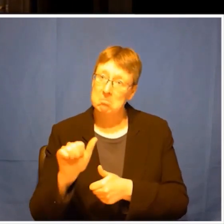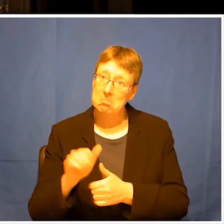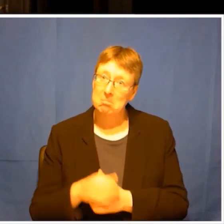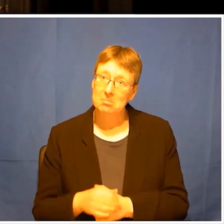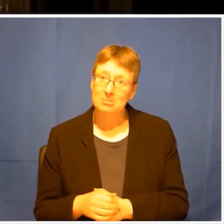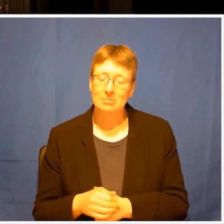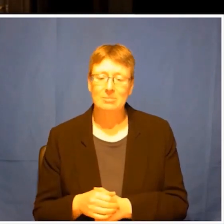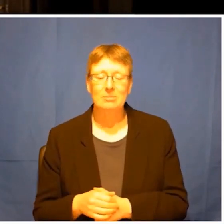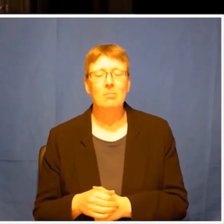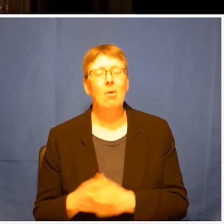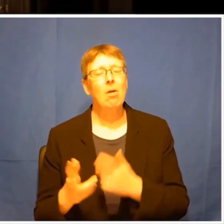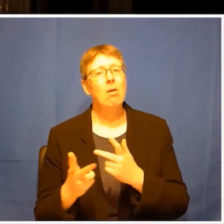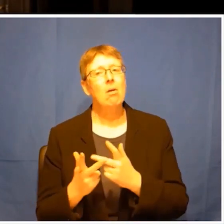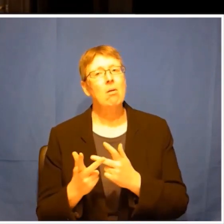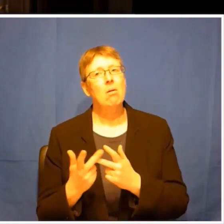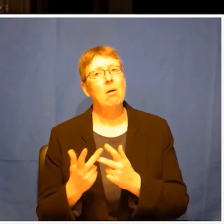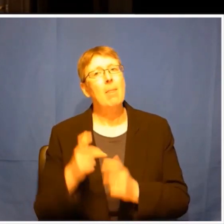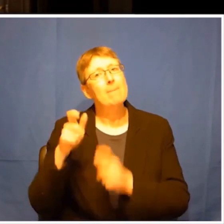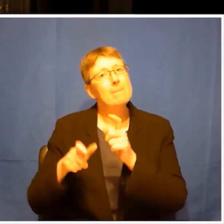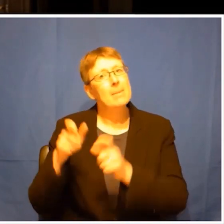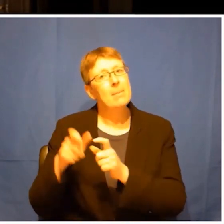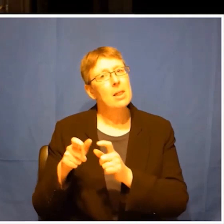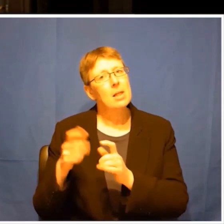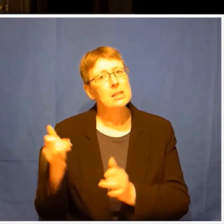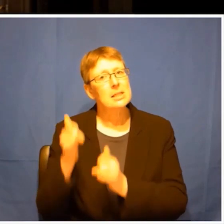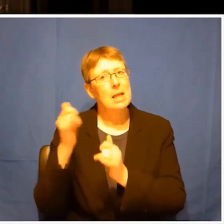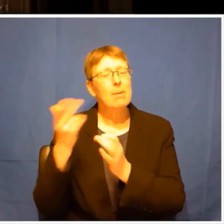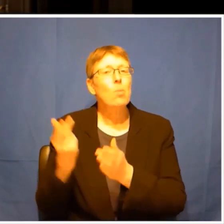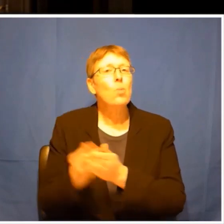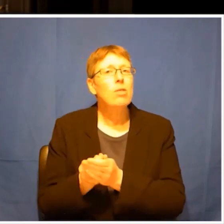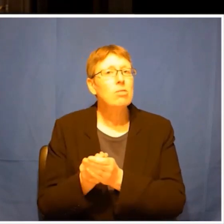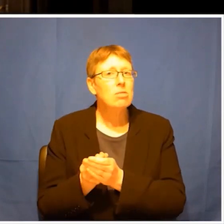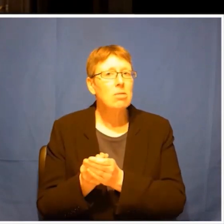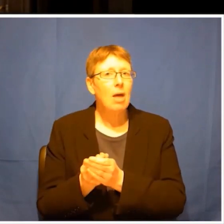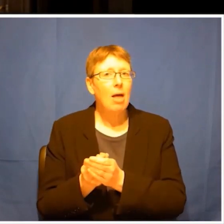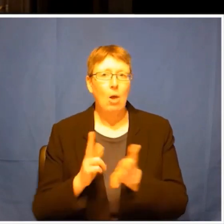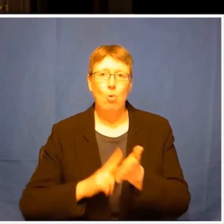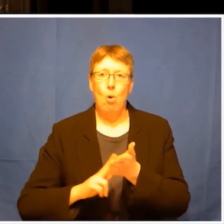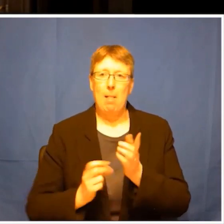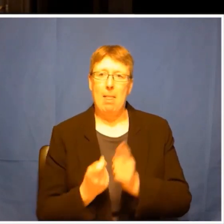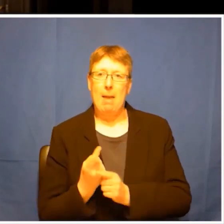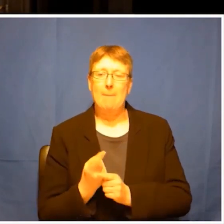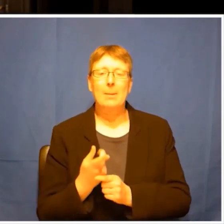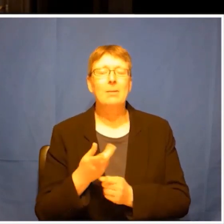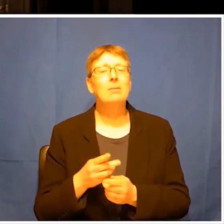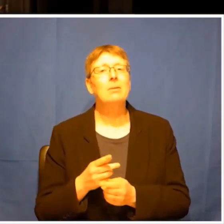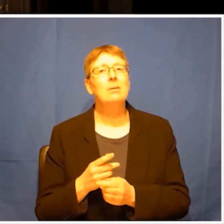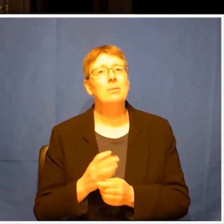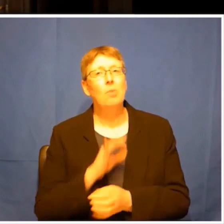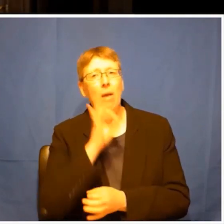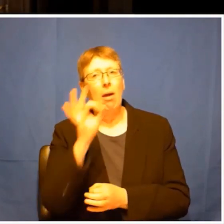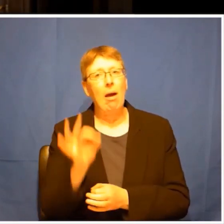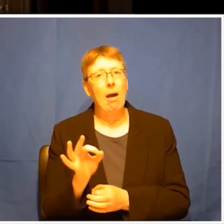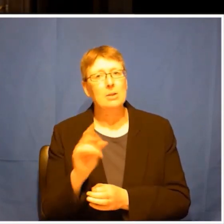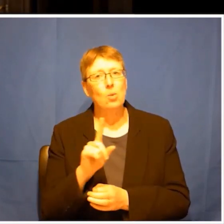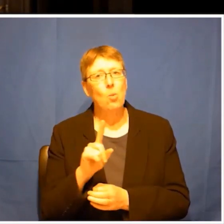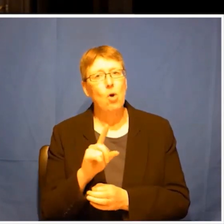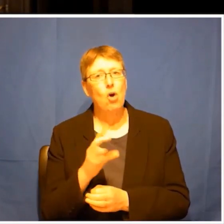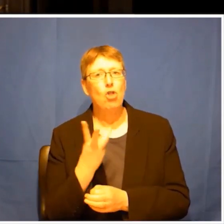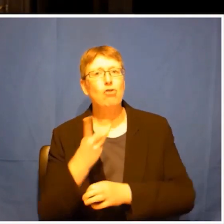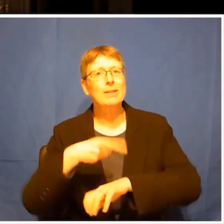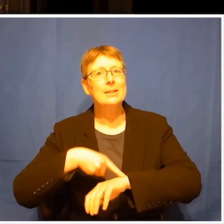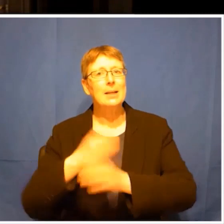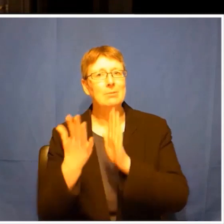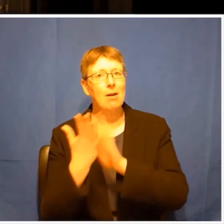We also want to think about the other people that will be celebrating with you. And in a normal graduation ceremony, I would ask for three rounds of applause. We